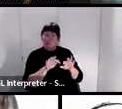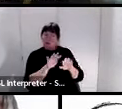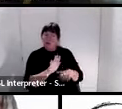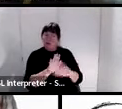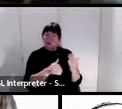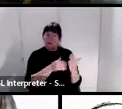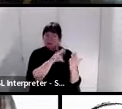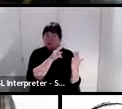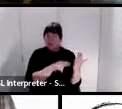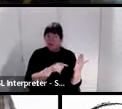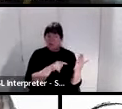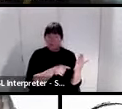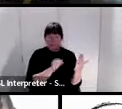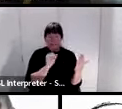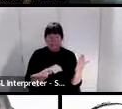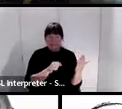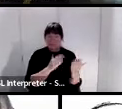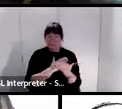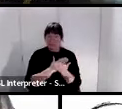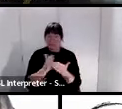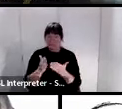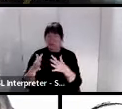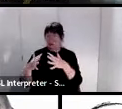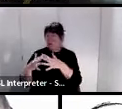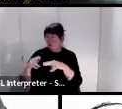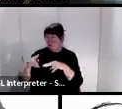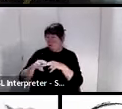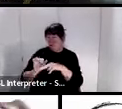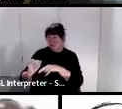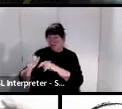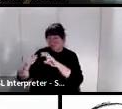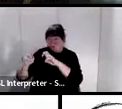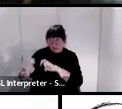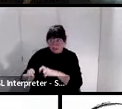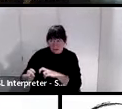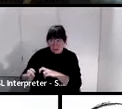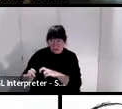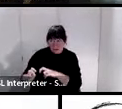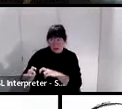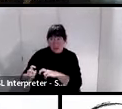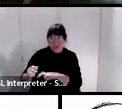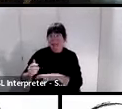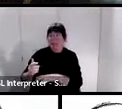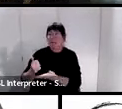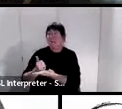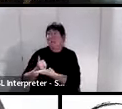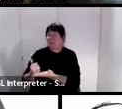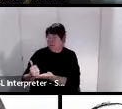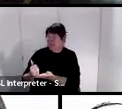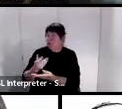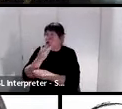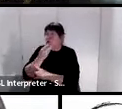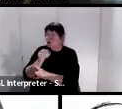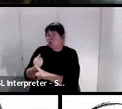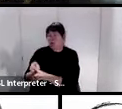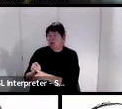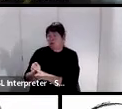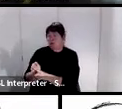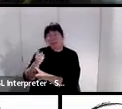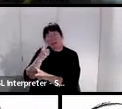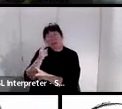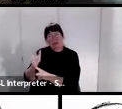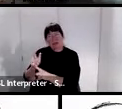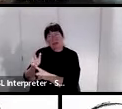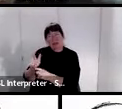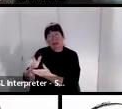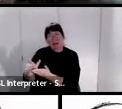that is a clear point around Warren Forster's research and having a base there that's considered the legal context